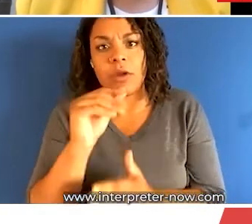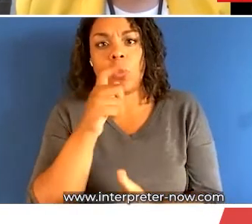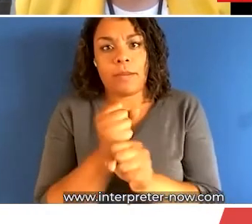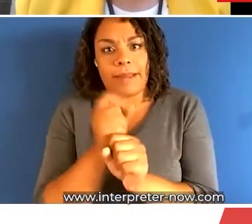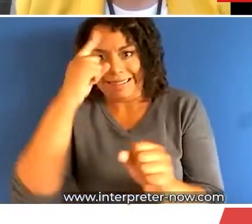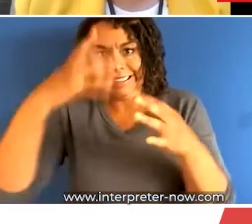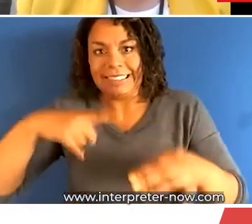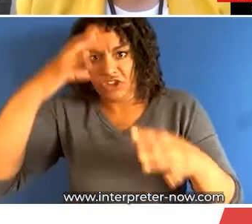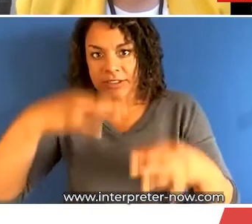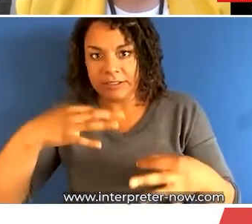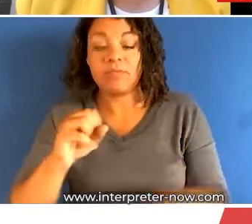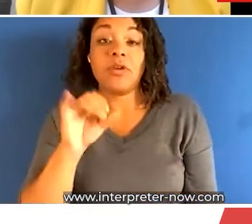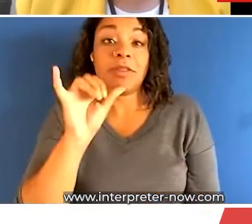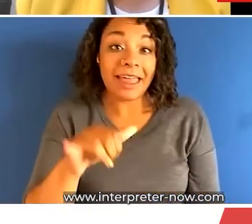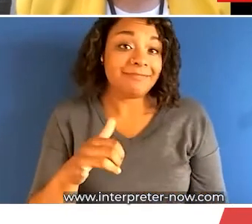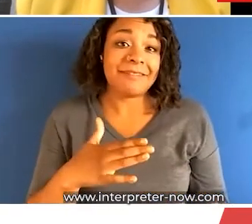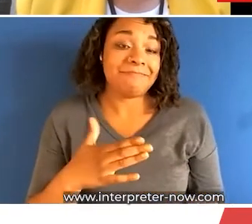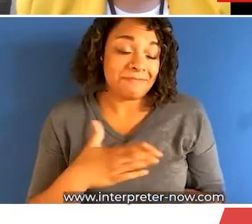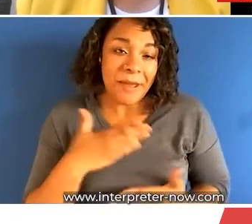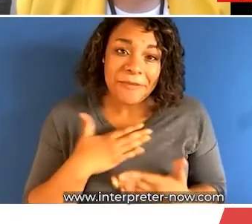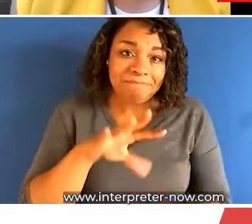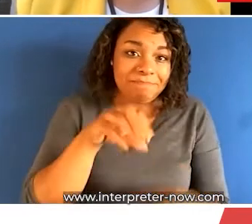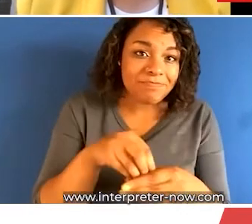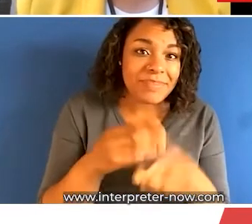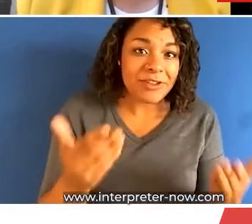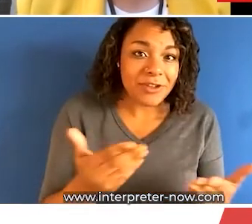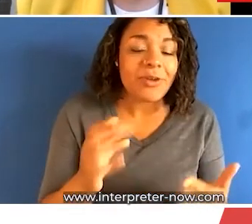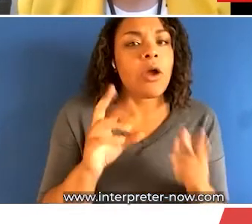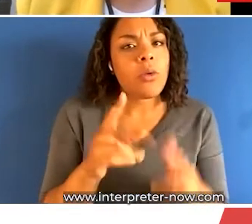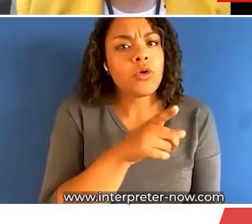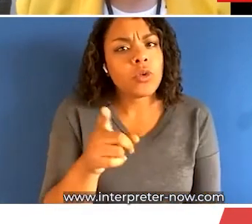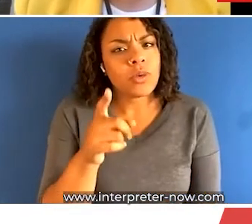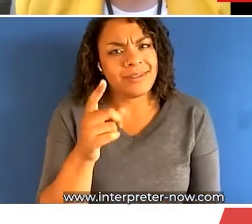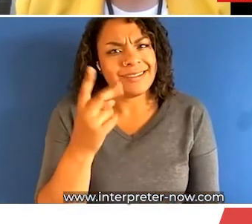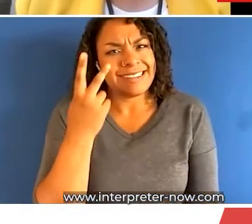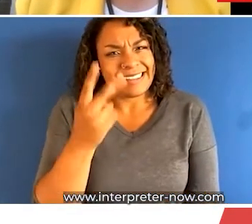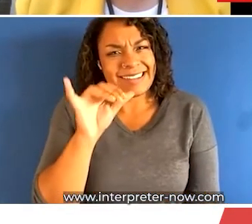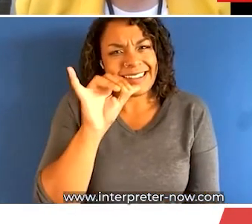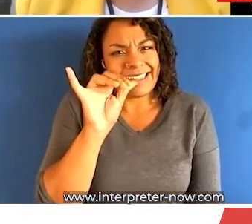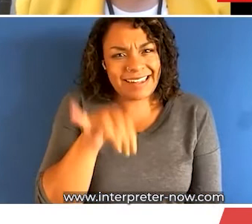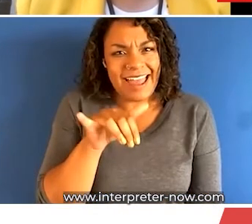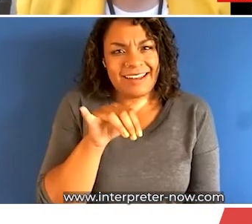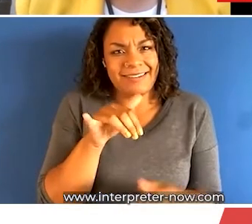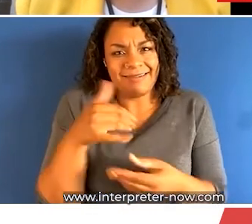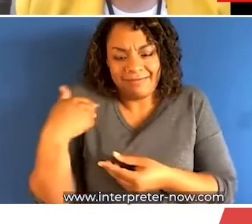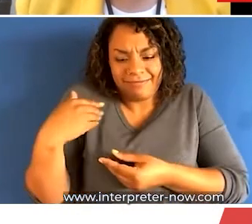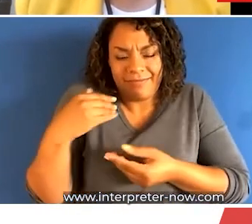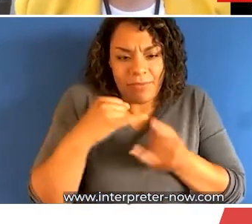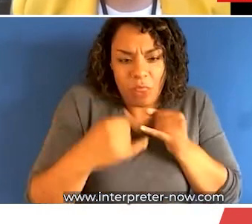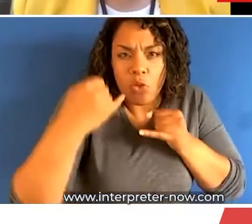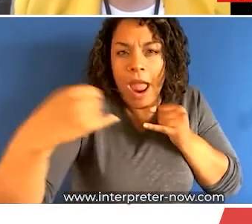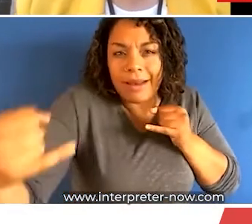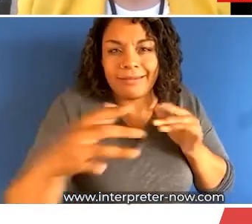seats. So very much happy to be here. And I hope you can see the thread that has really connected me